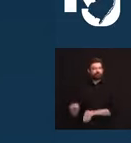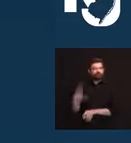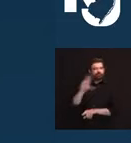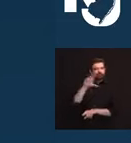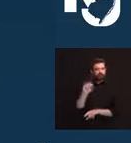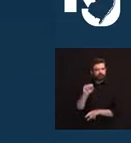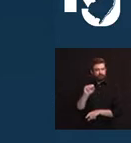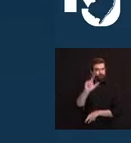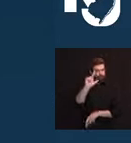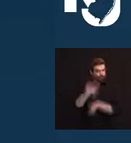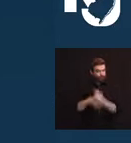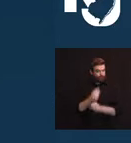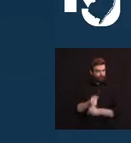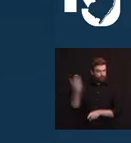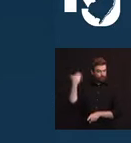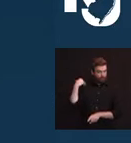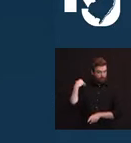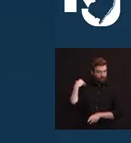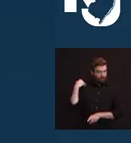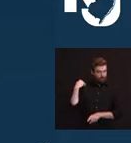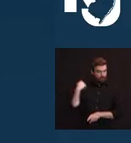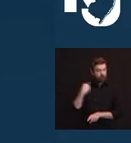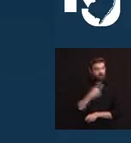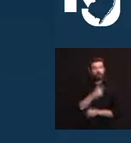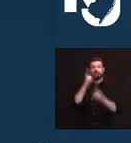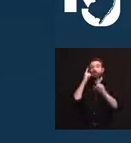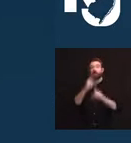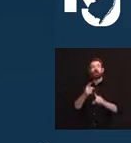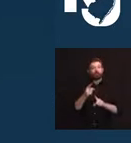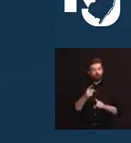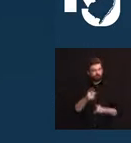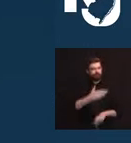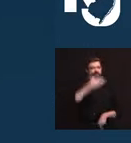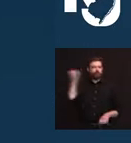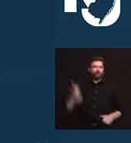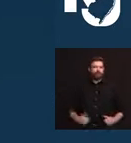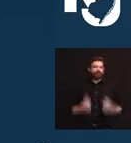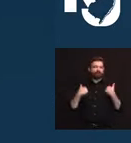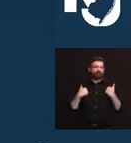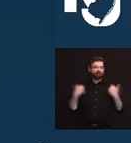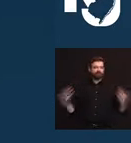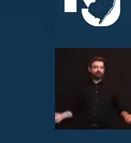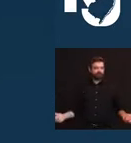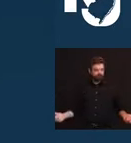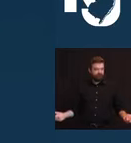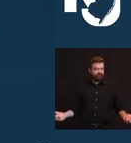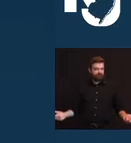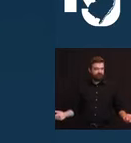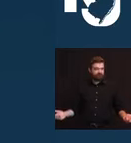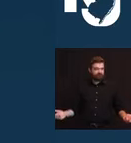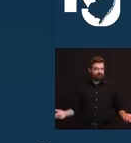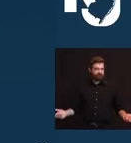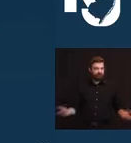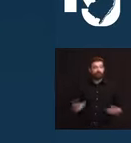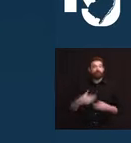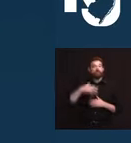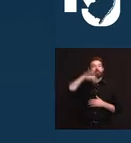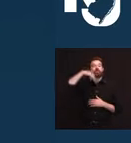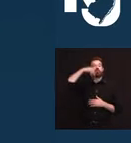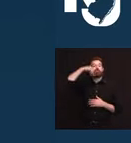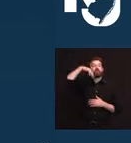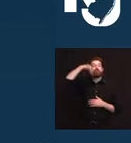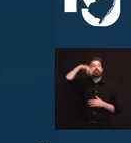continues to, by the way, to have a better life. As she grew older, Teresa was diagnosed with diabetes,